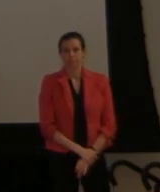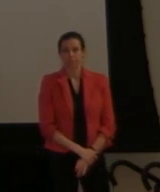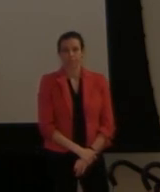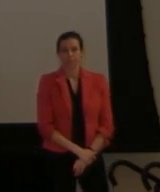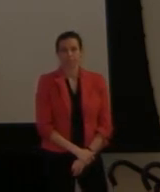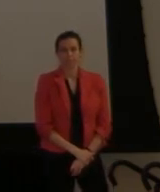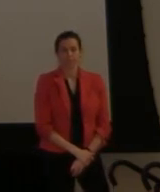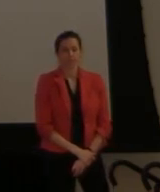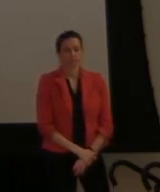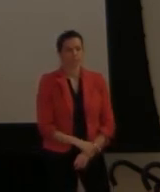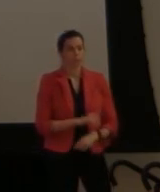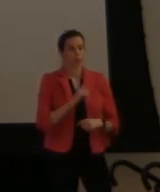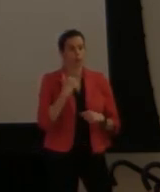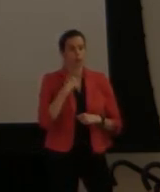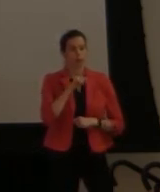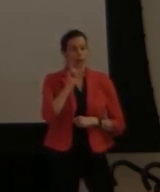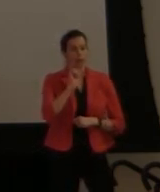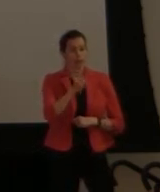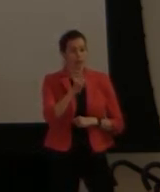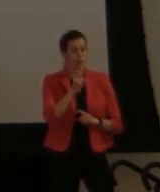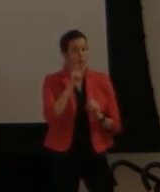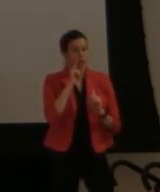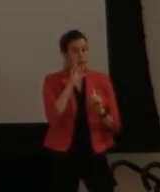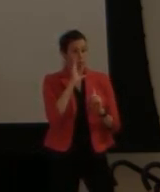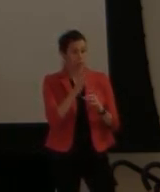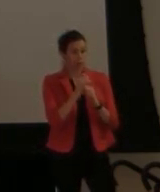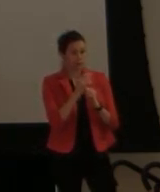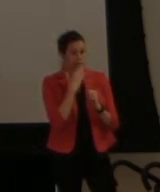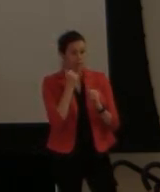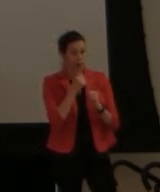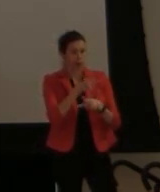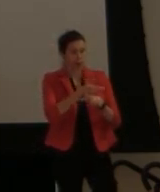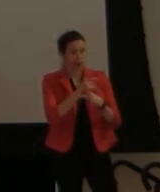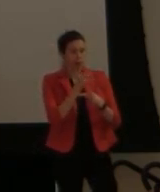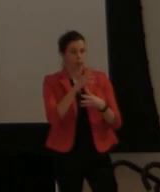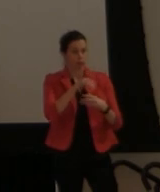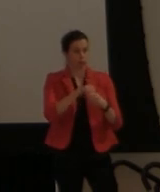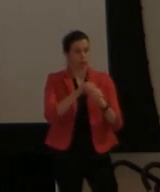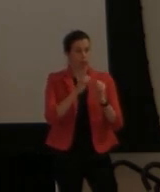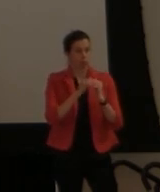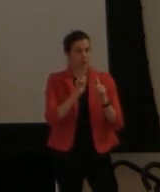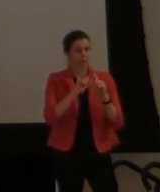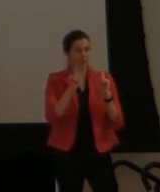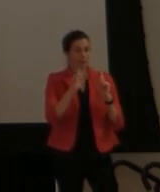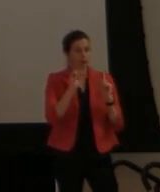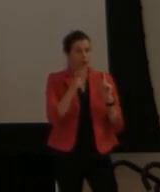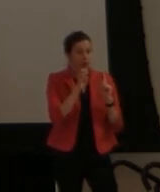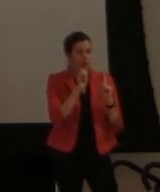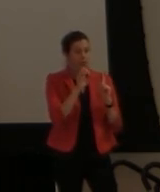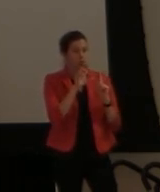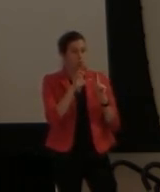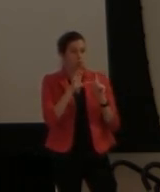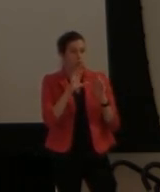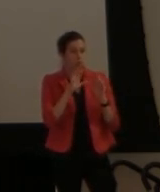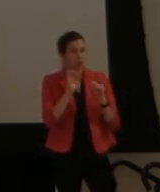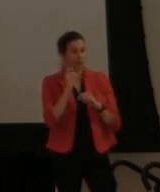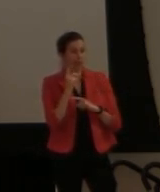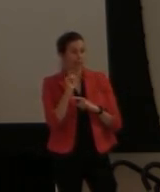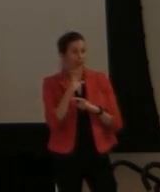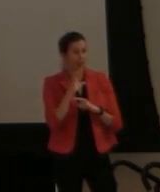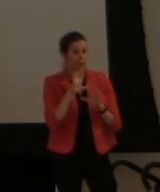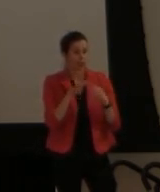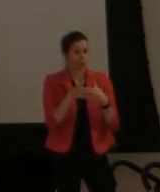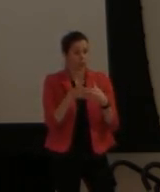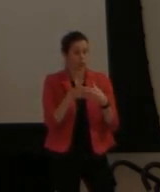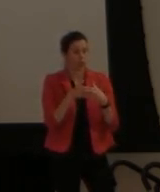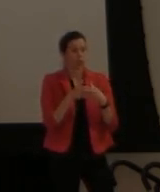When we asked if they thought they would have received better care if they belonged to a different race or ethnic group, we found more than